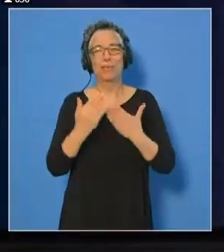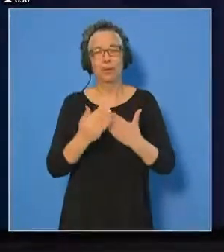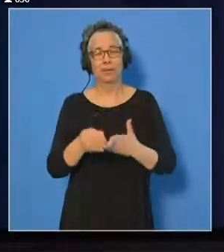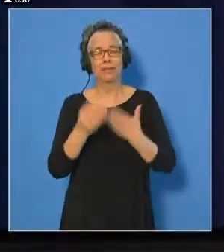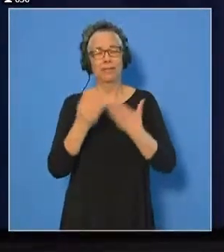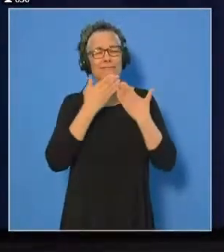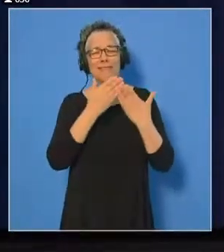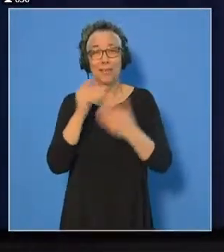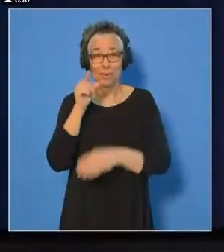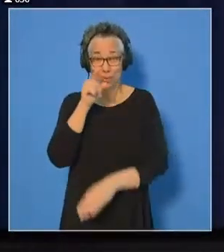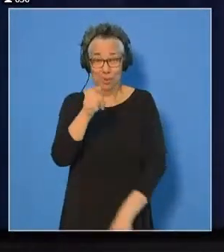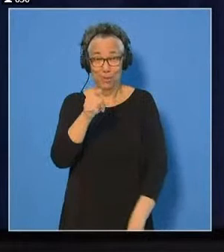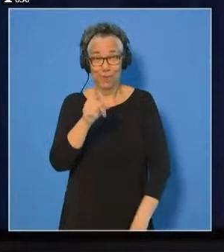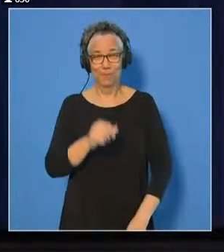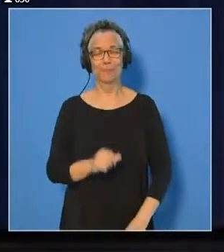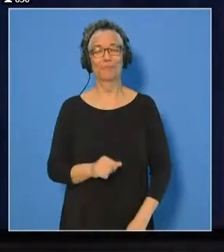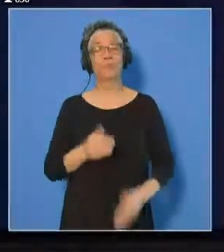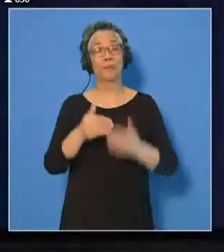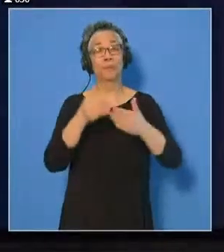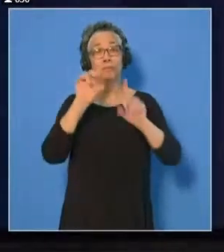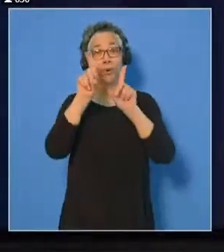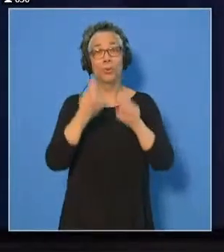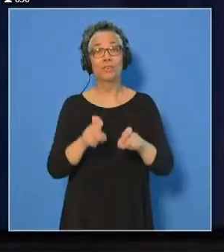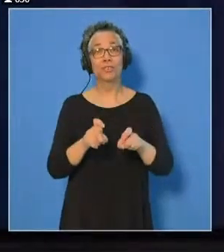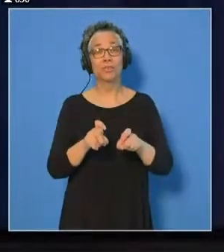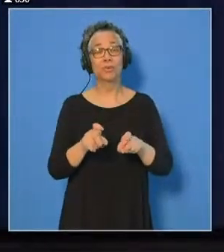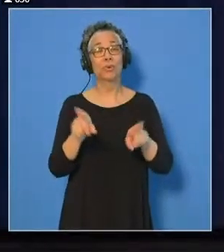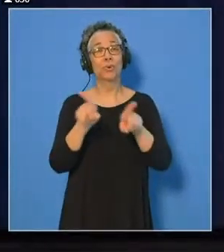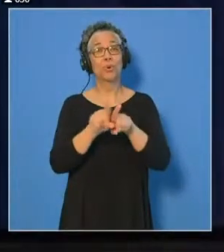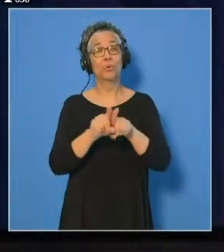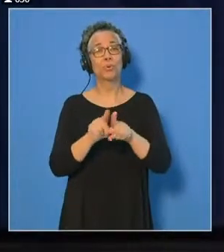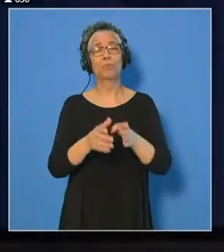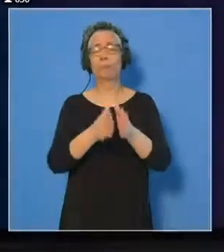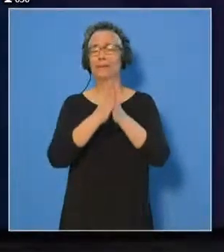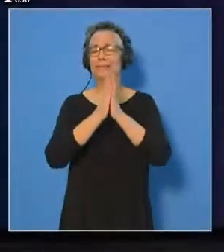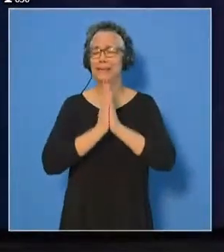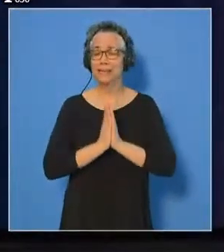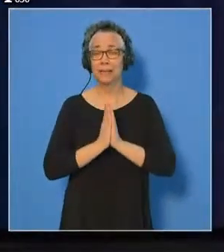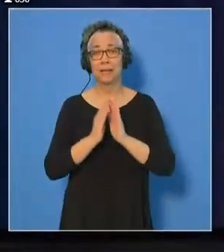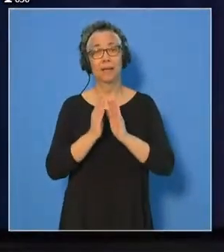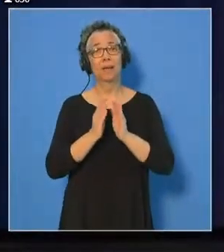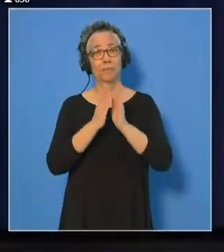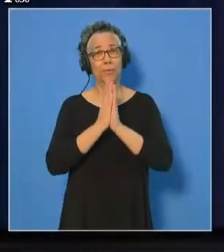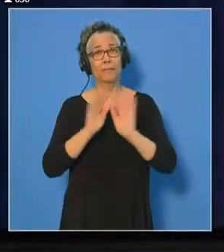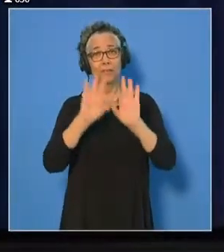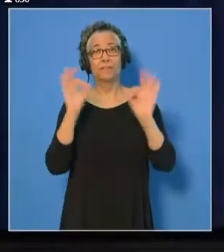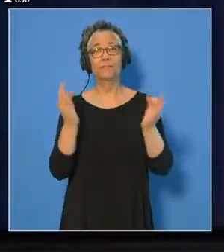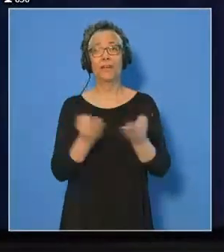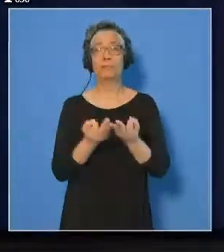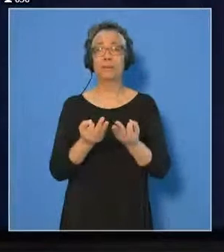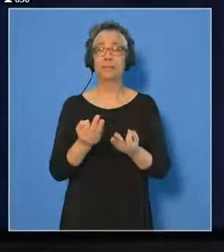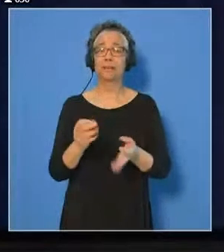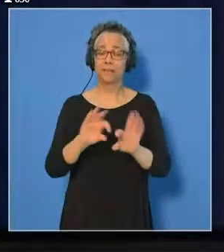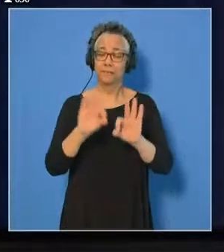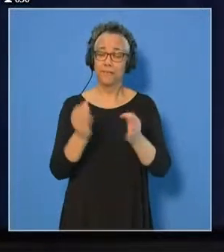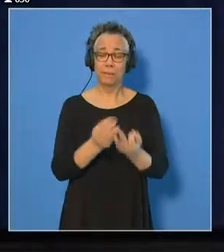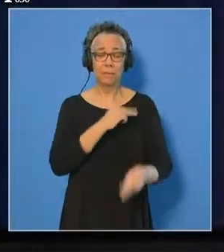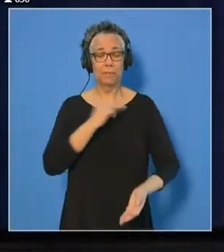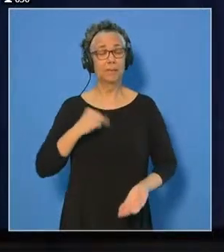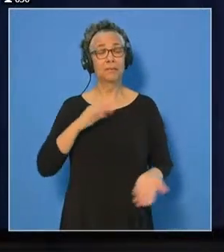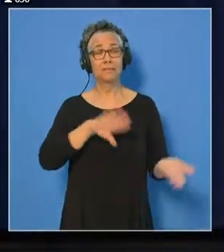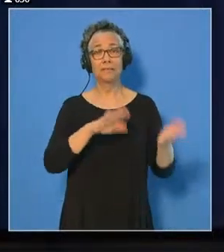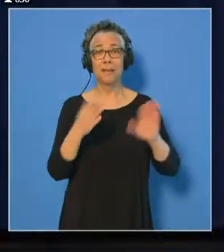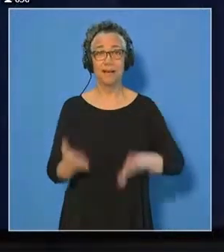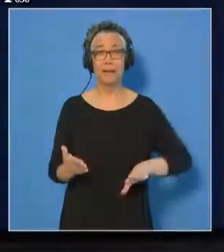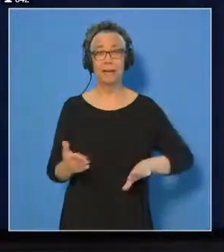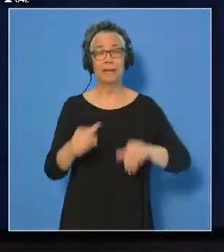you. Before I take questions, I would ask us all to continue to pray for the families who have lost loved ones, and also to continue to